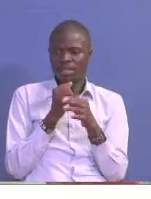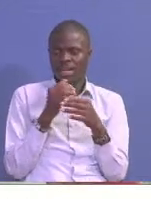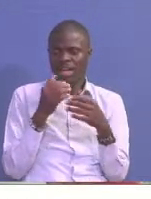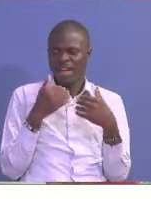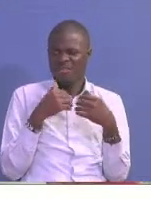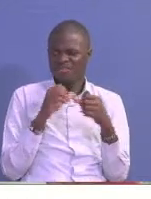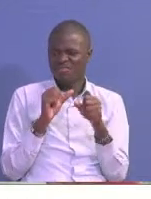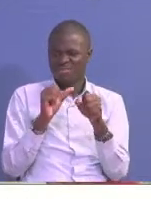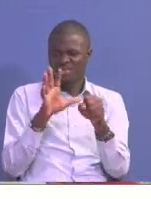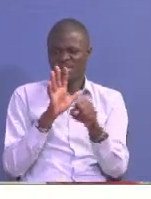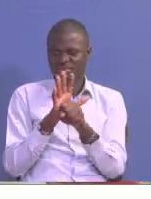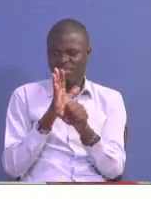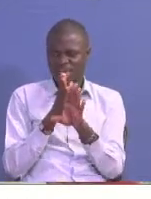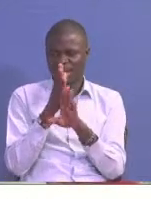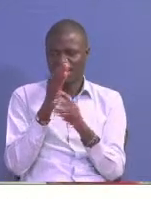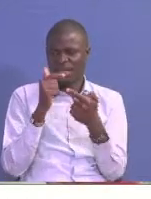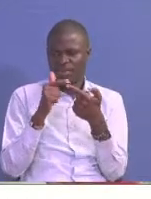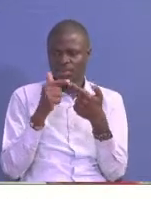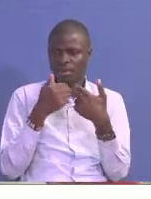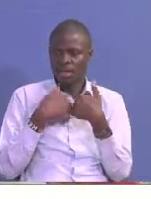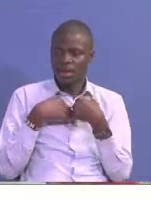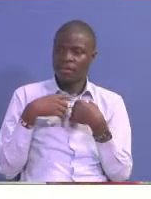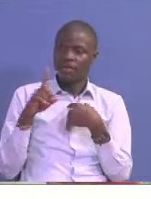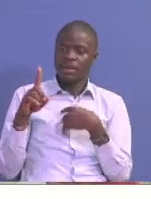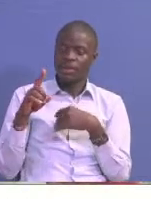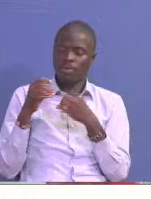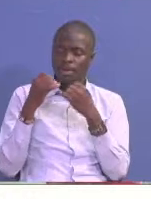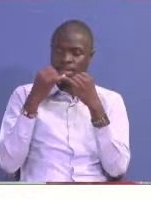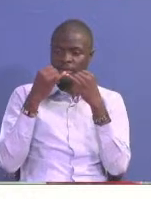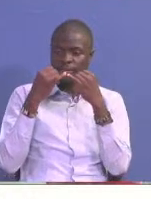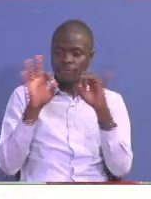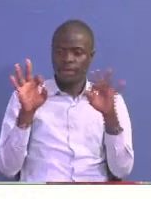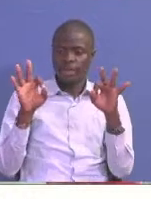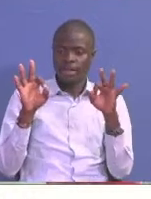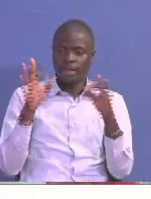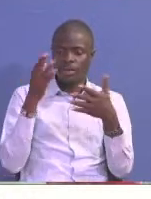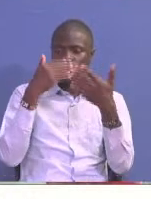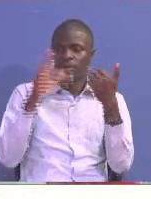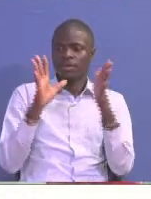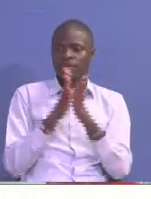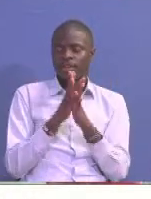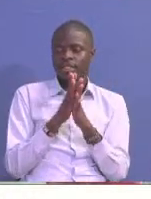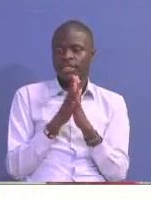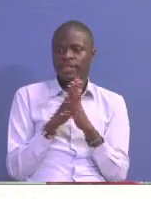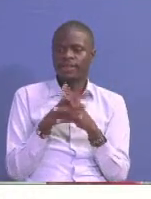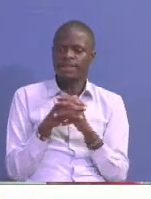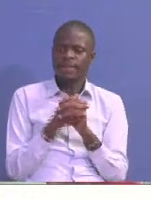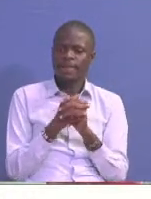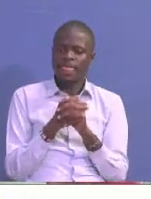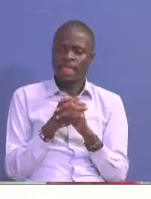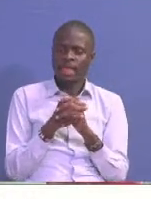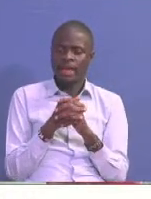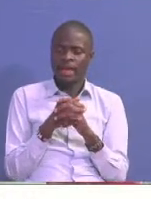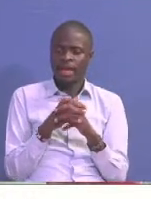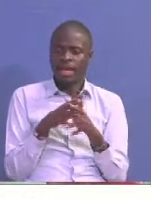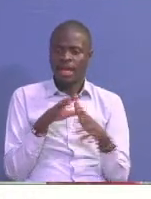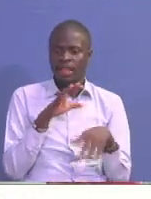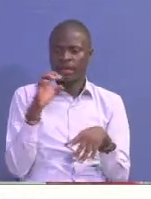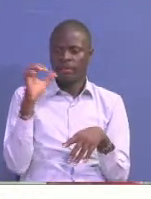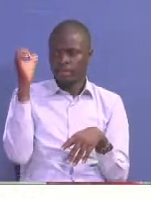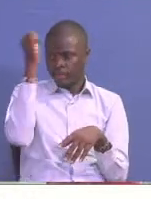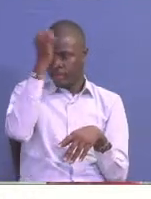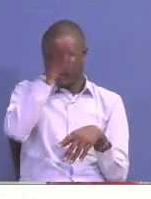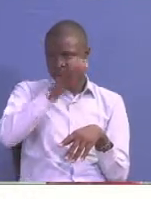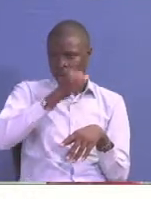bit to have Nairobi as an independent university. And the East African